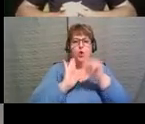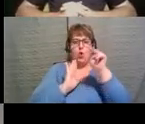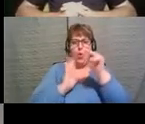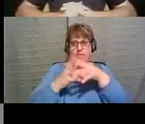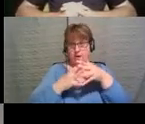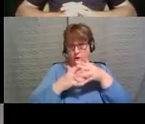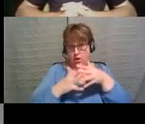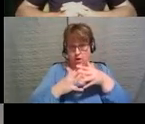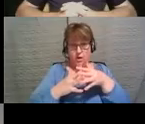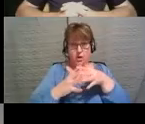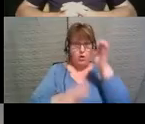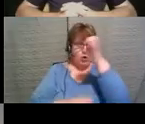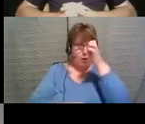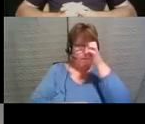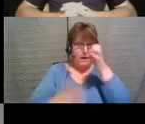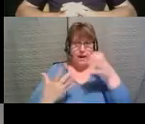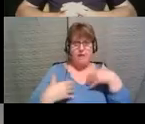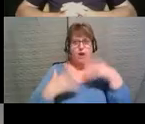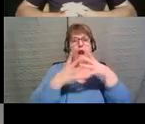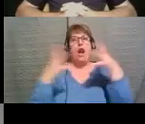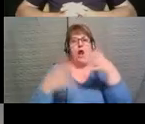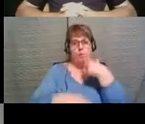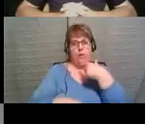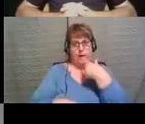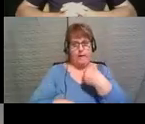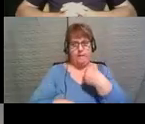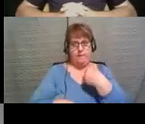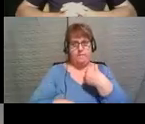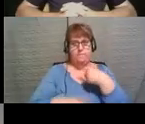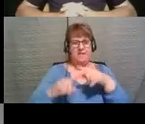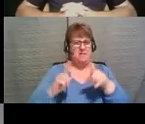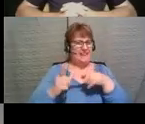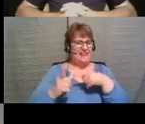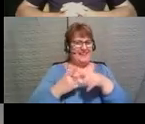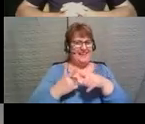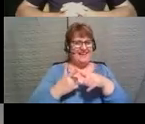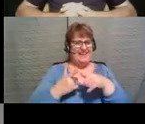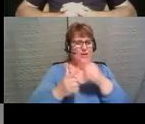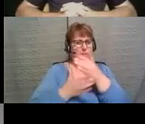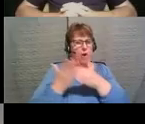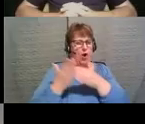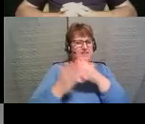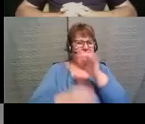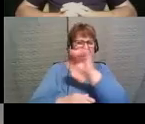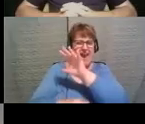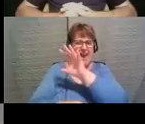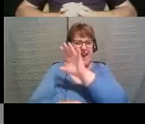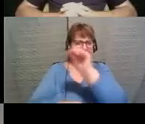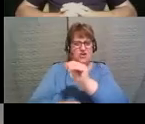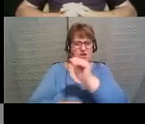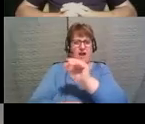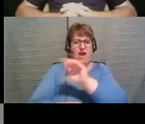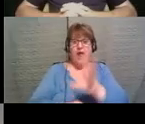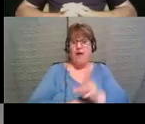and Europe have lots of red, but then there are parts of Asia and Africa where